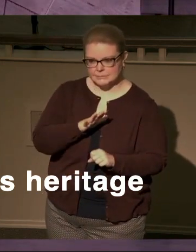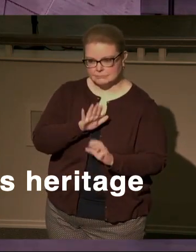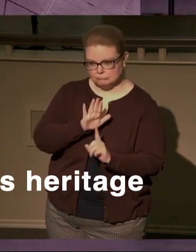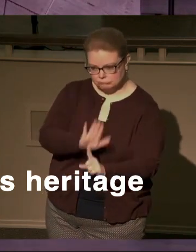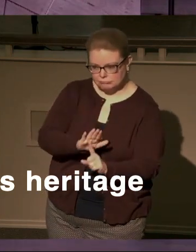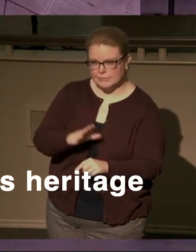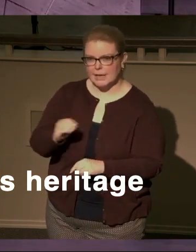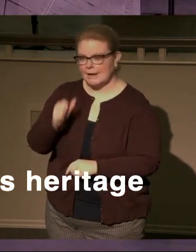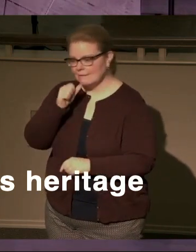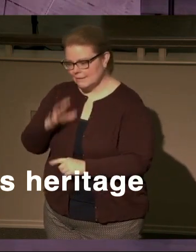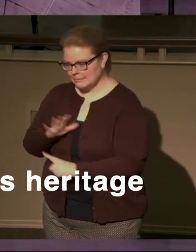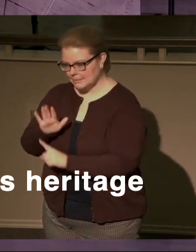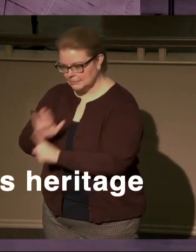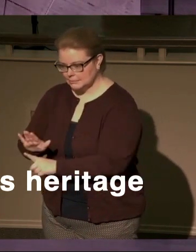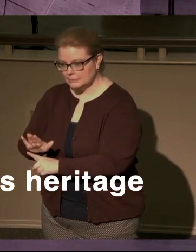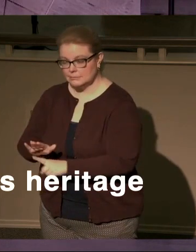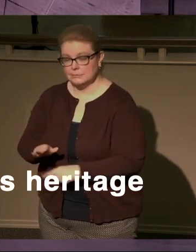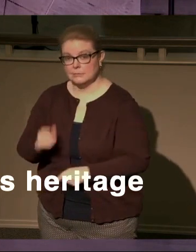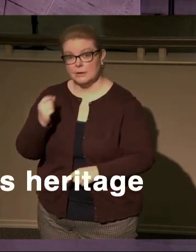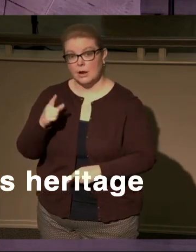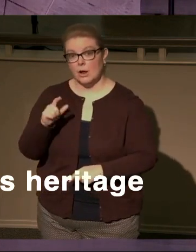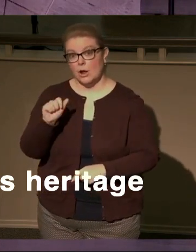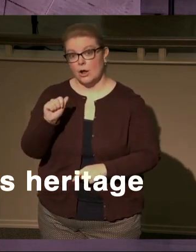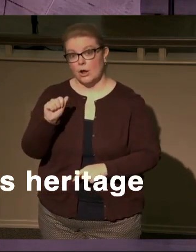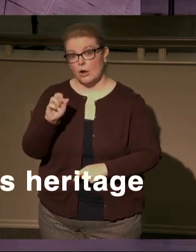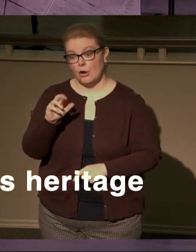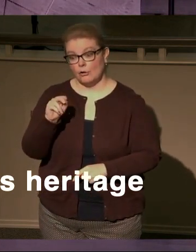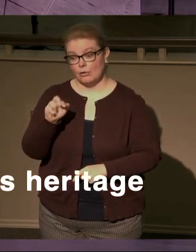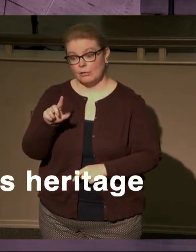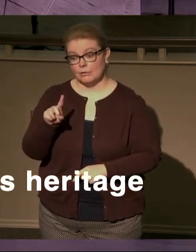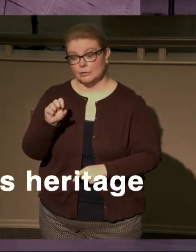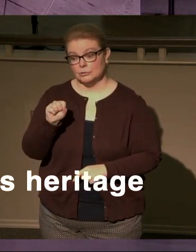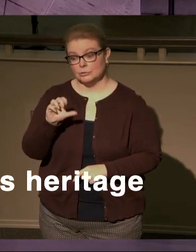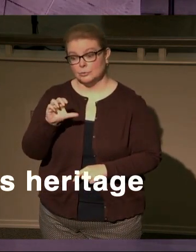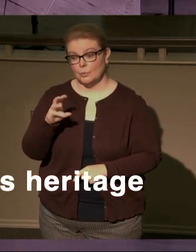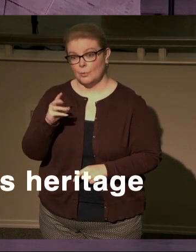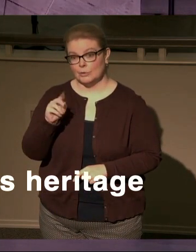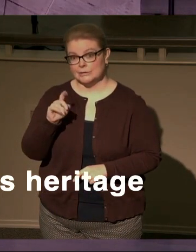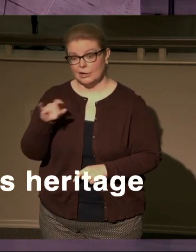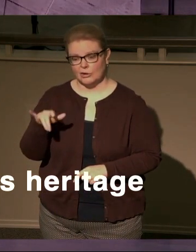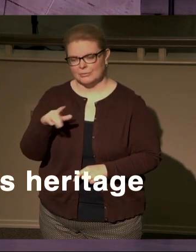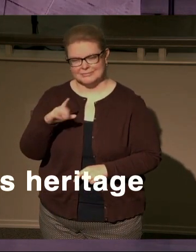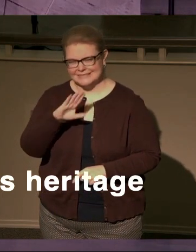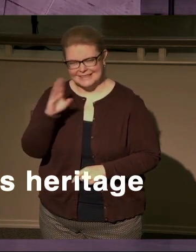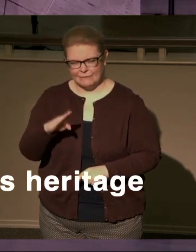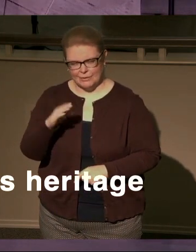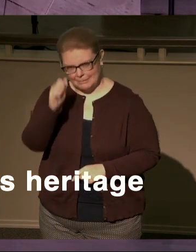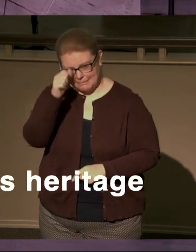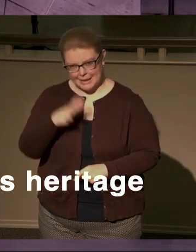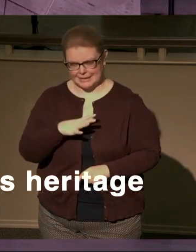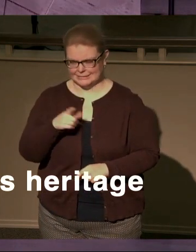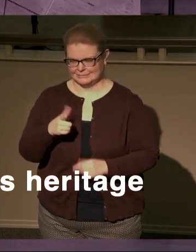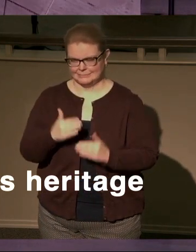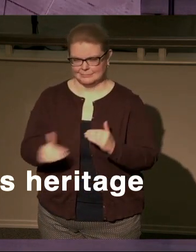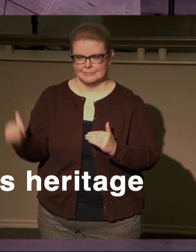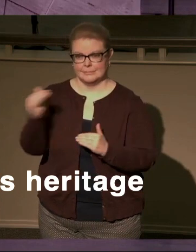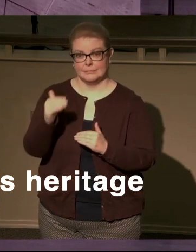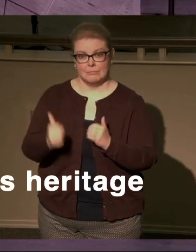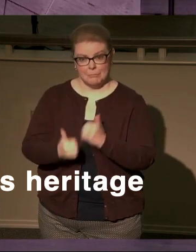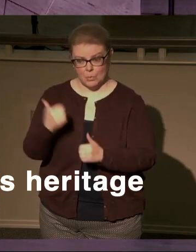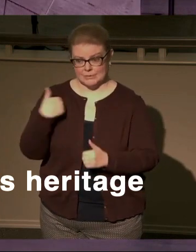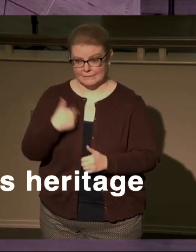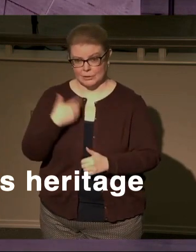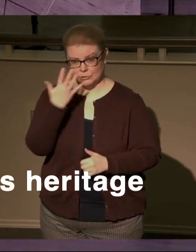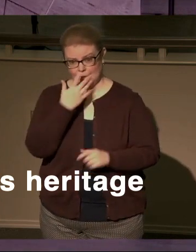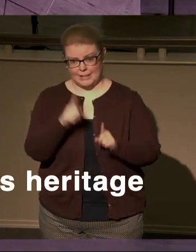femininity. Arnold Schwarzenegger was never naturally masculine. And it's an overstatement, right? Most of us don't look like